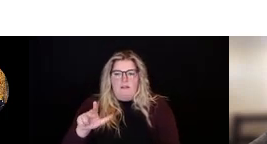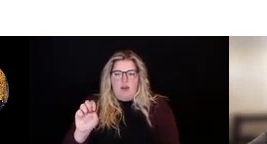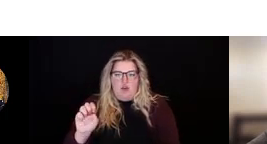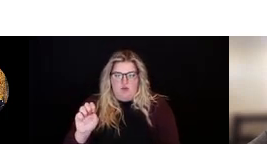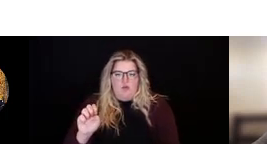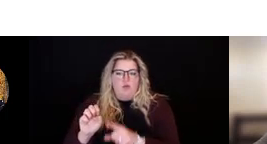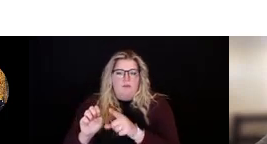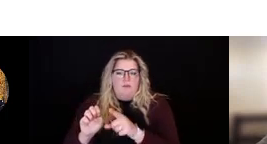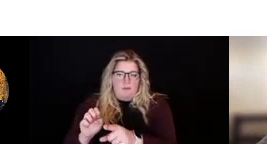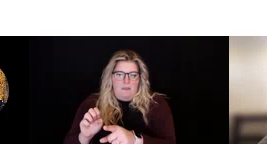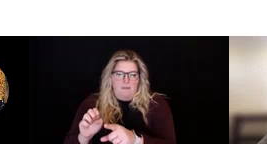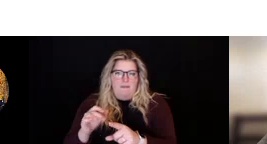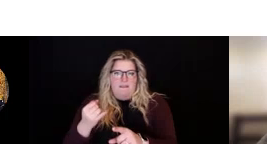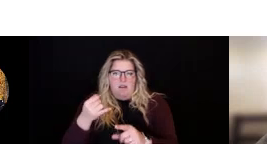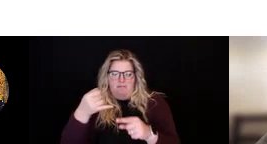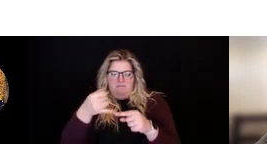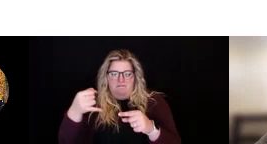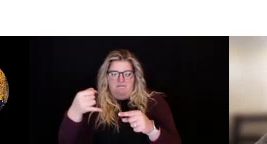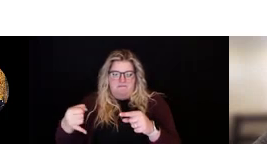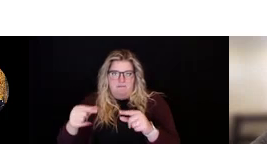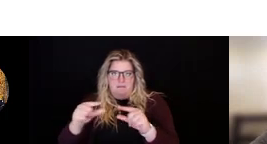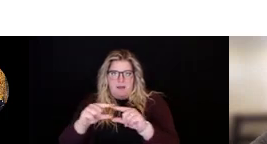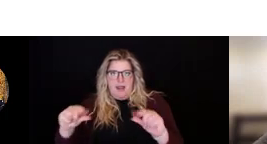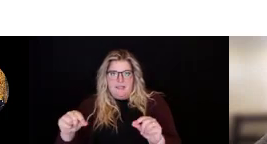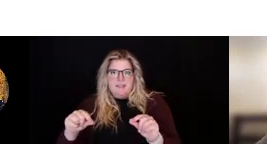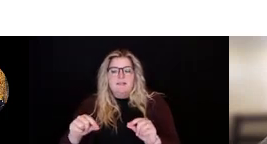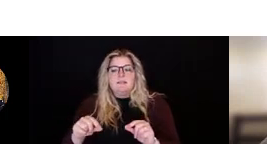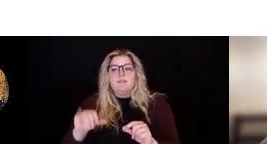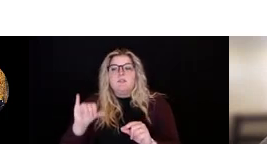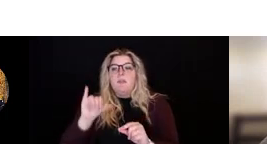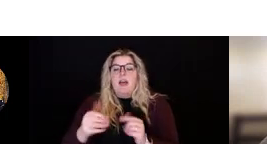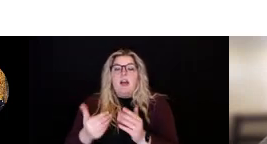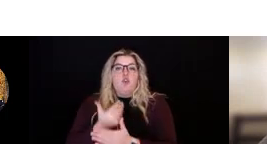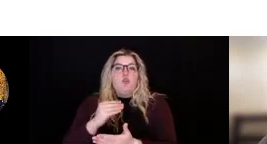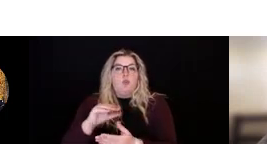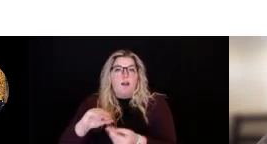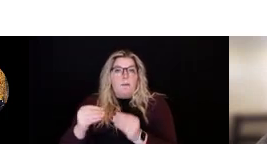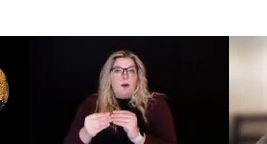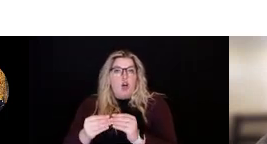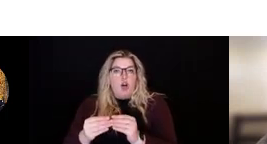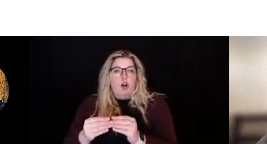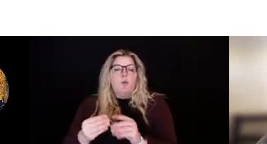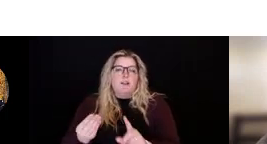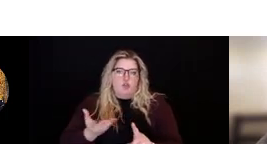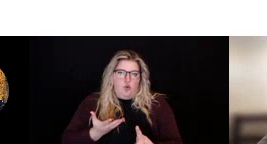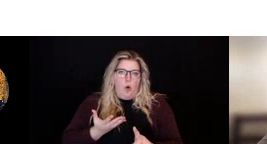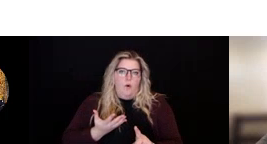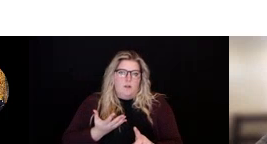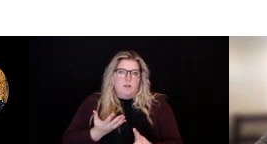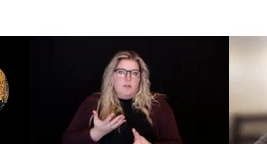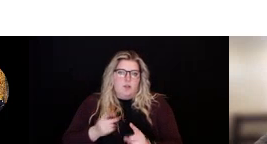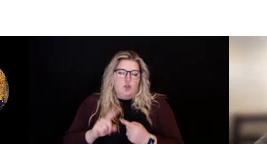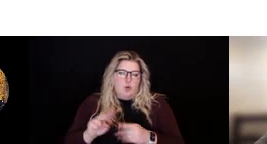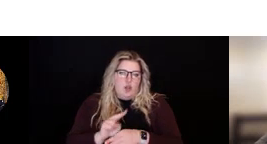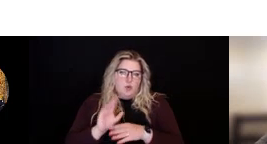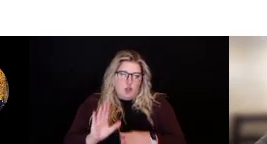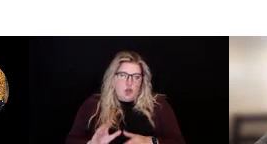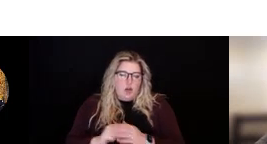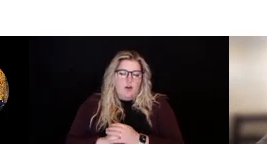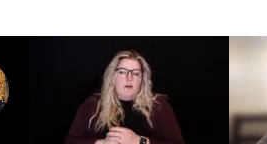that updated quantity was announced to the user when it made sense to do so in the announcement queue,